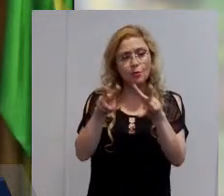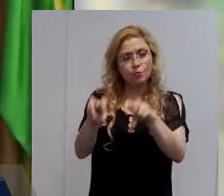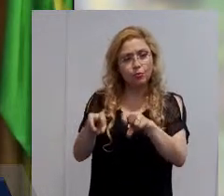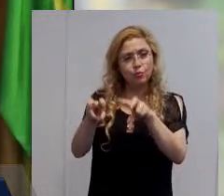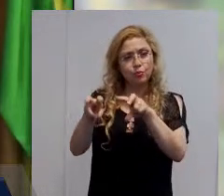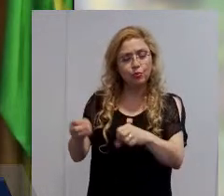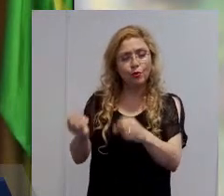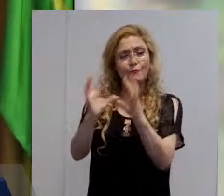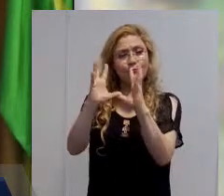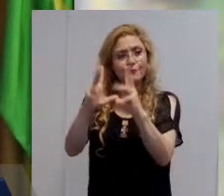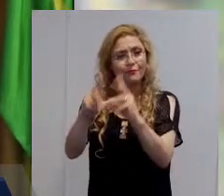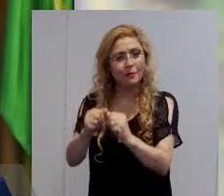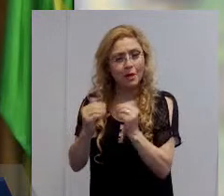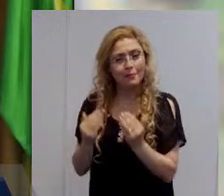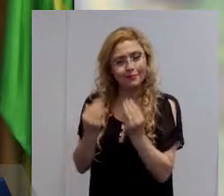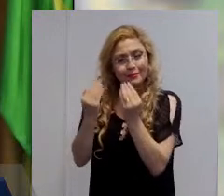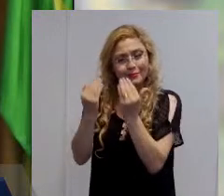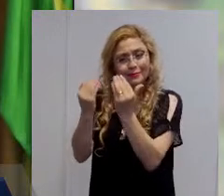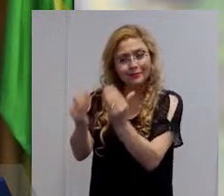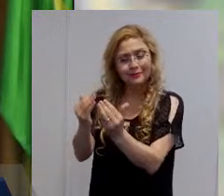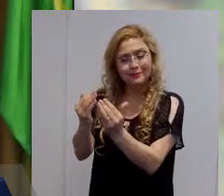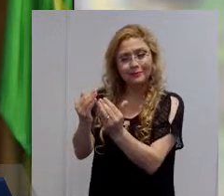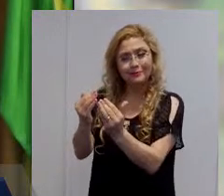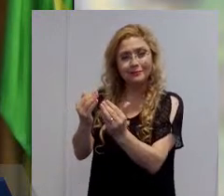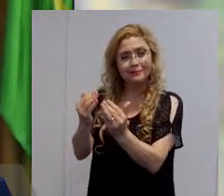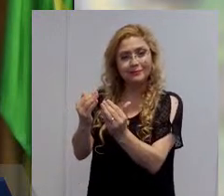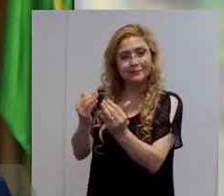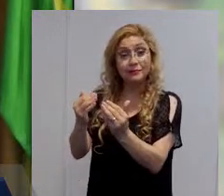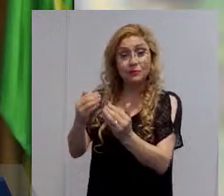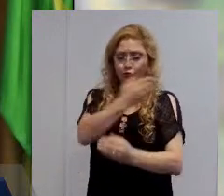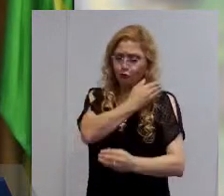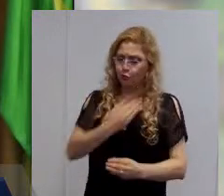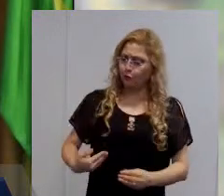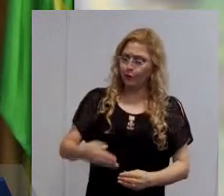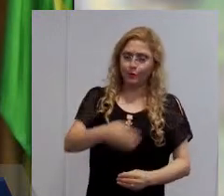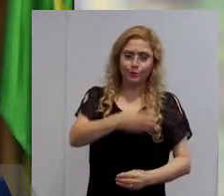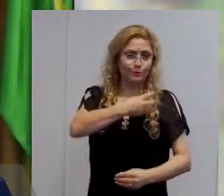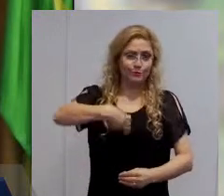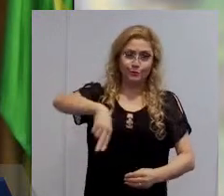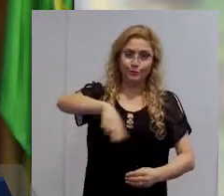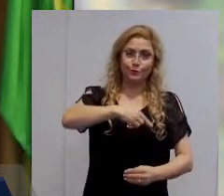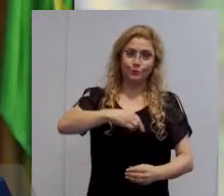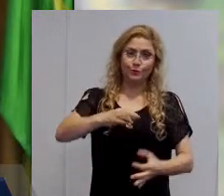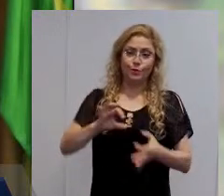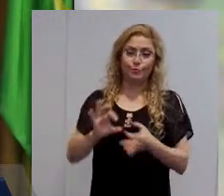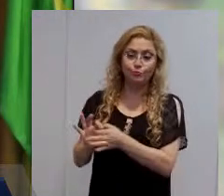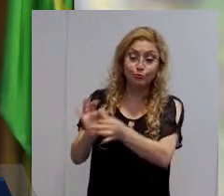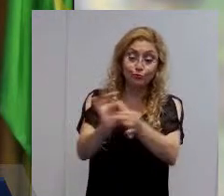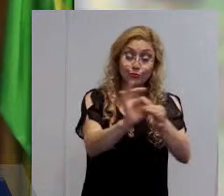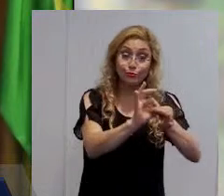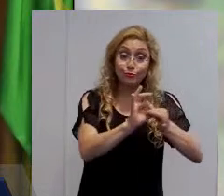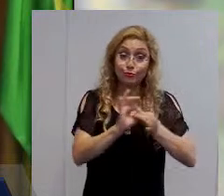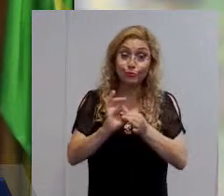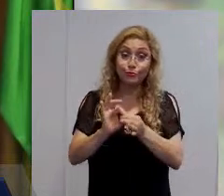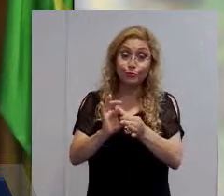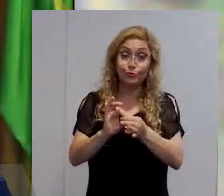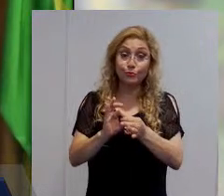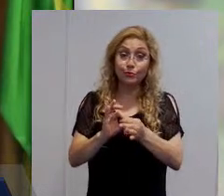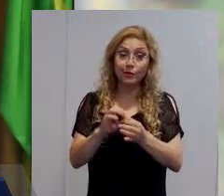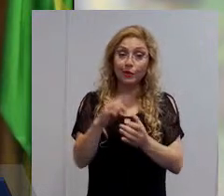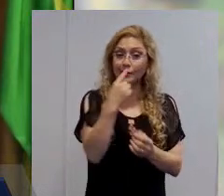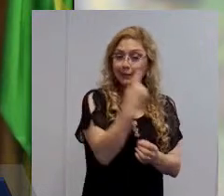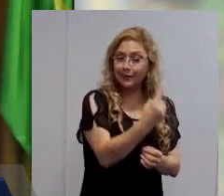in order for our family farmers to have access to markets that they so desperately need. That's what we're here for. We,